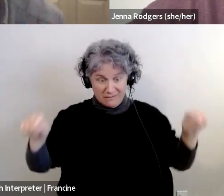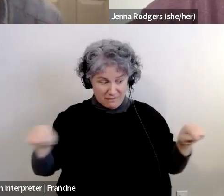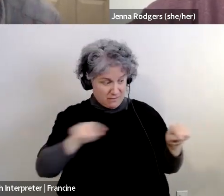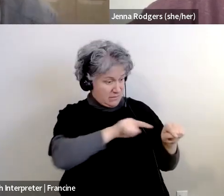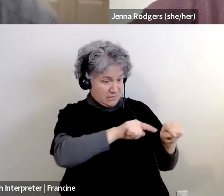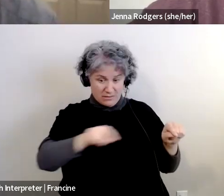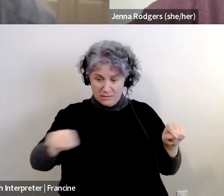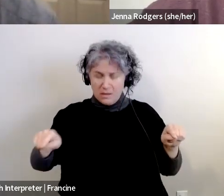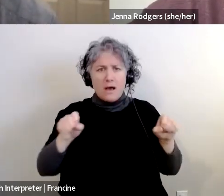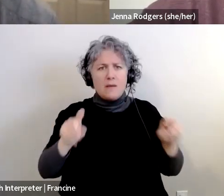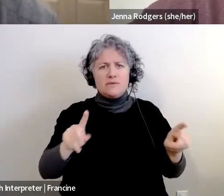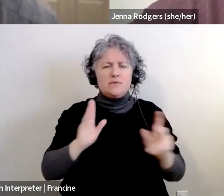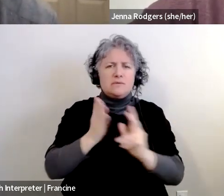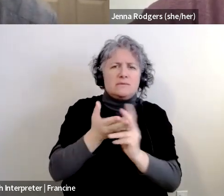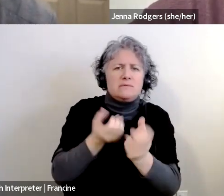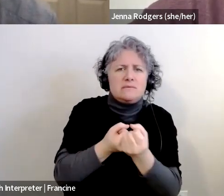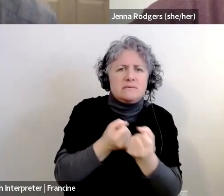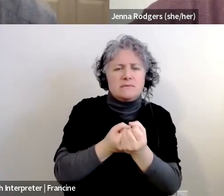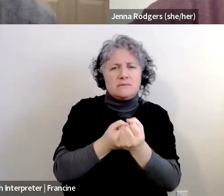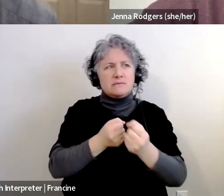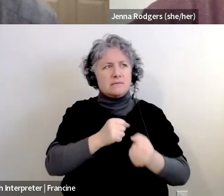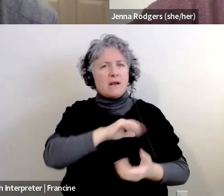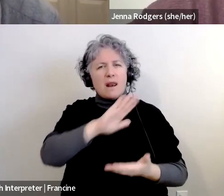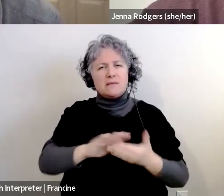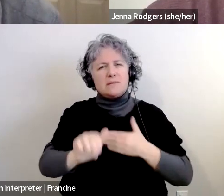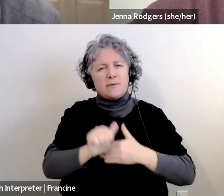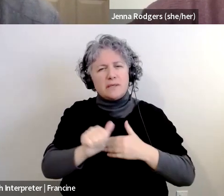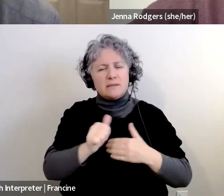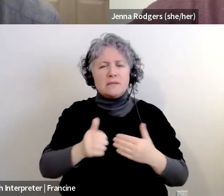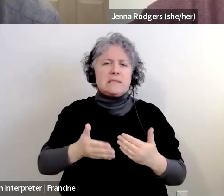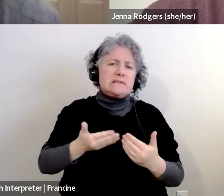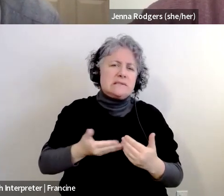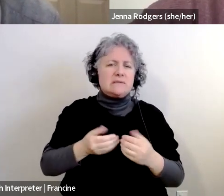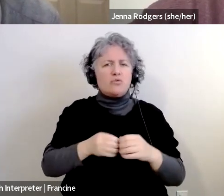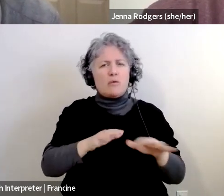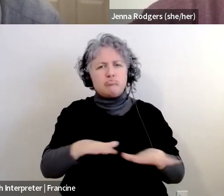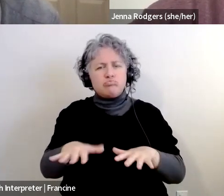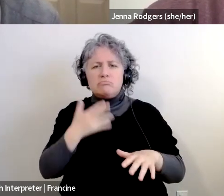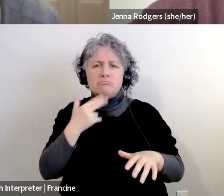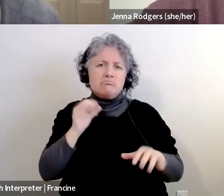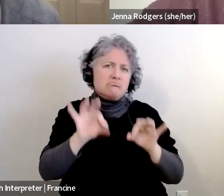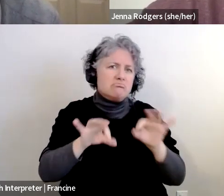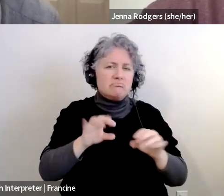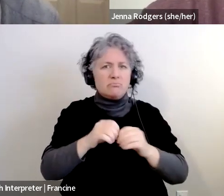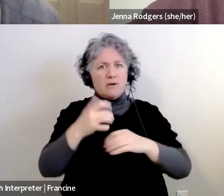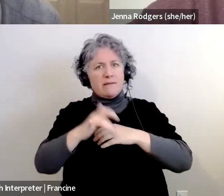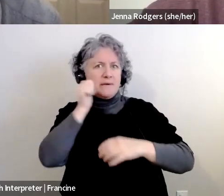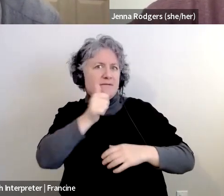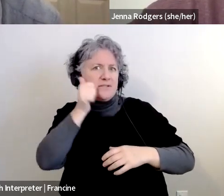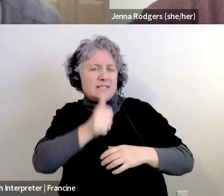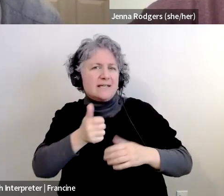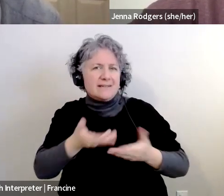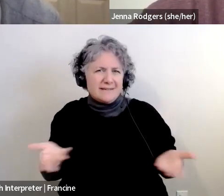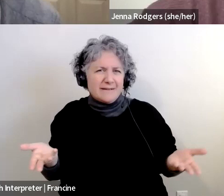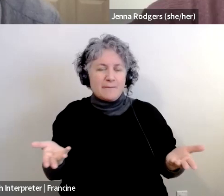opportunities to intervene in ways that feel less threatening and ways that, again, more consistently are available to us. So